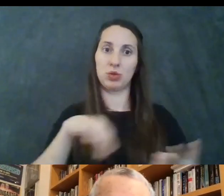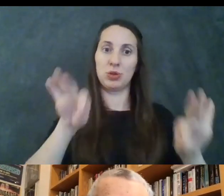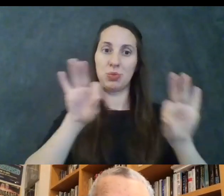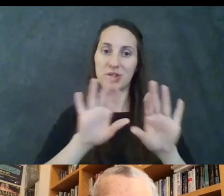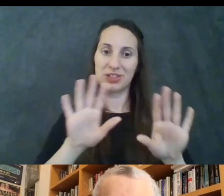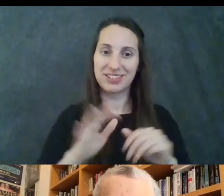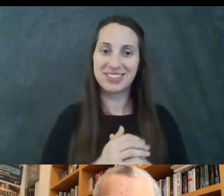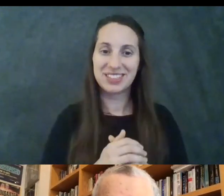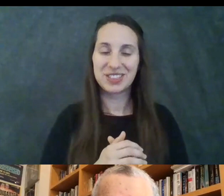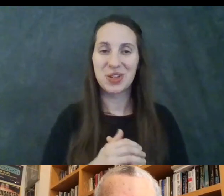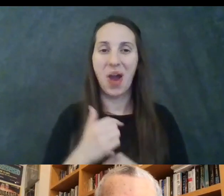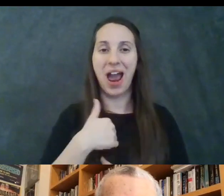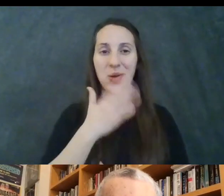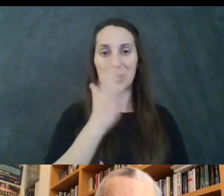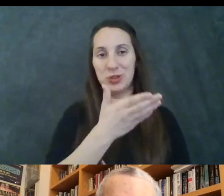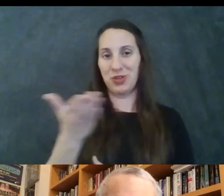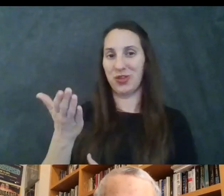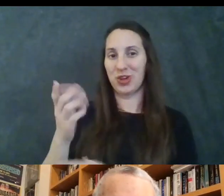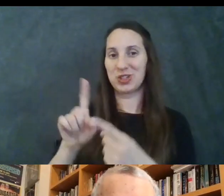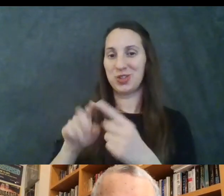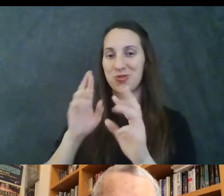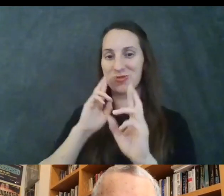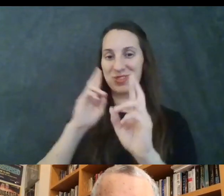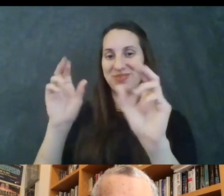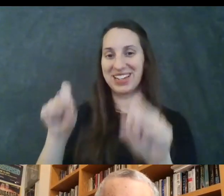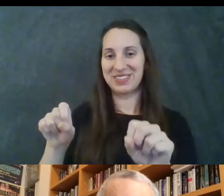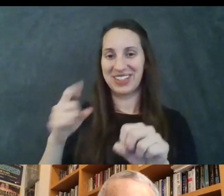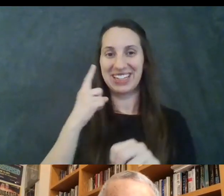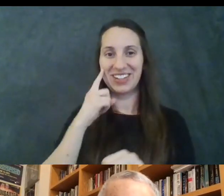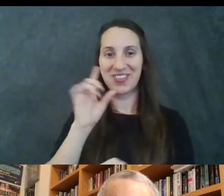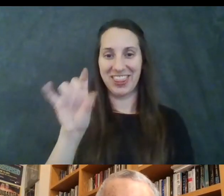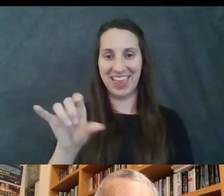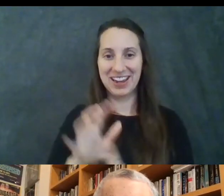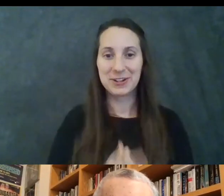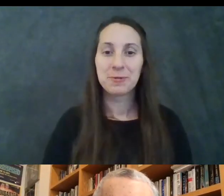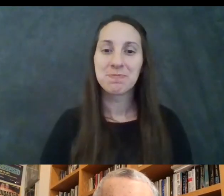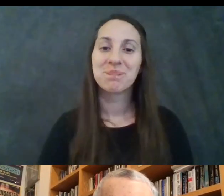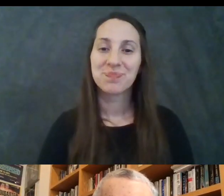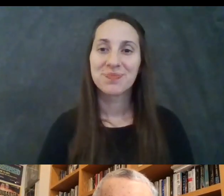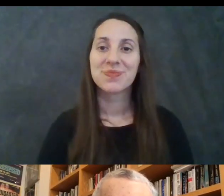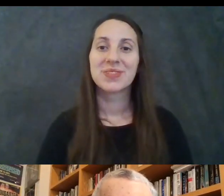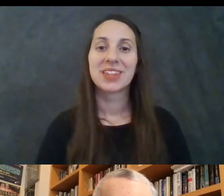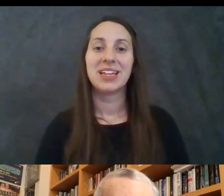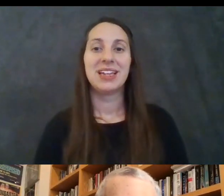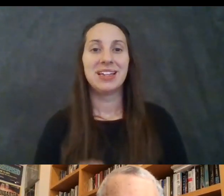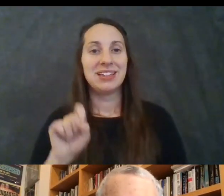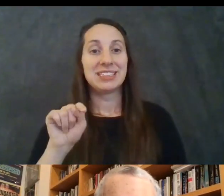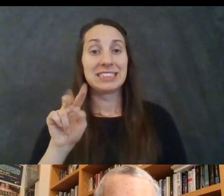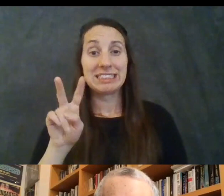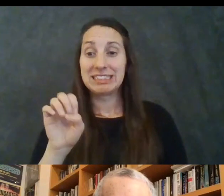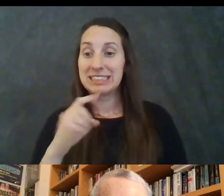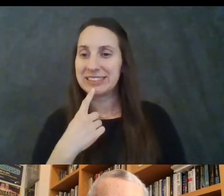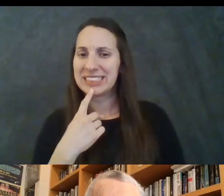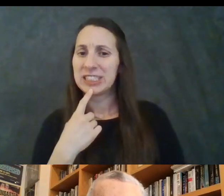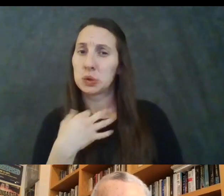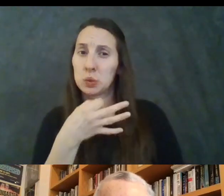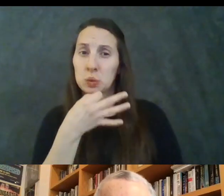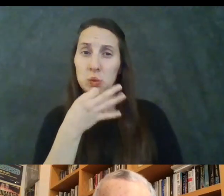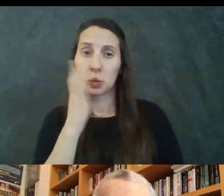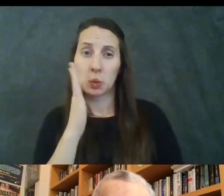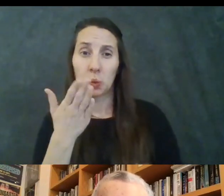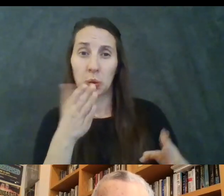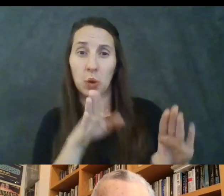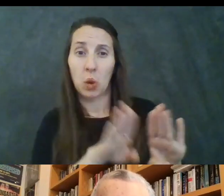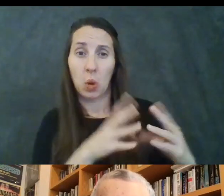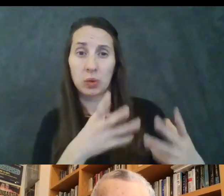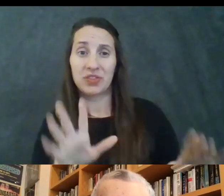defer to respectability that made that compromise. So let me, I think we're about to close. I do have one observation that's